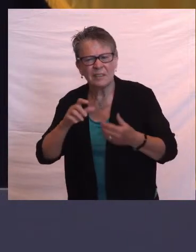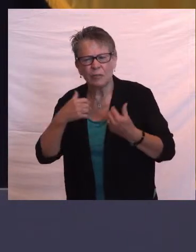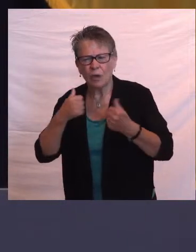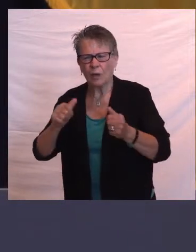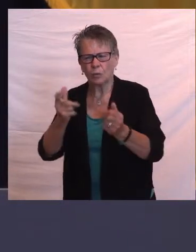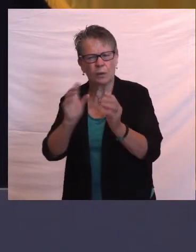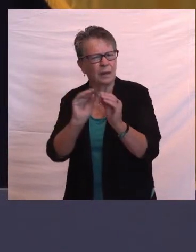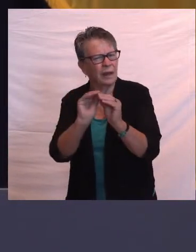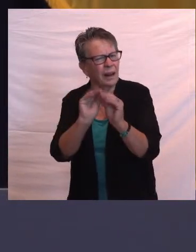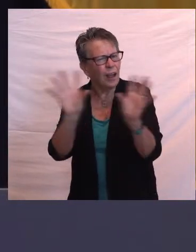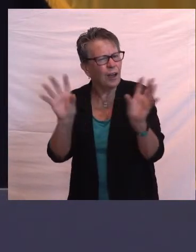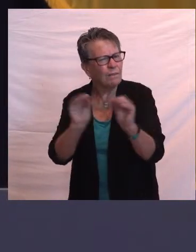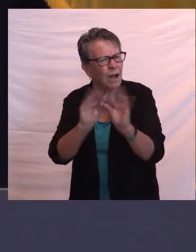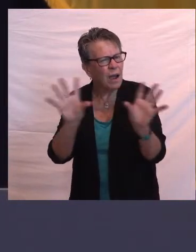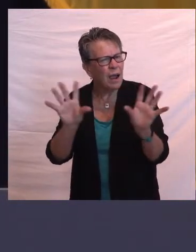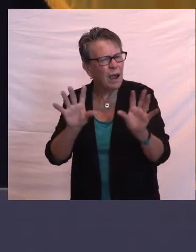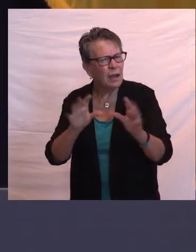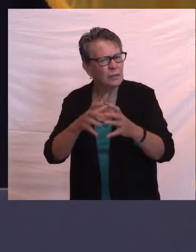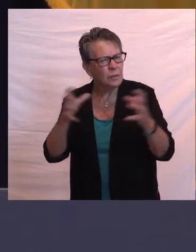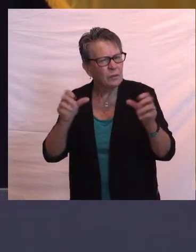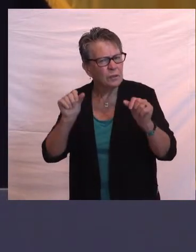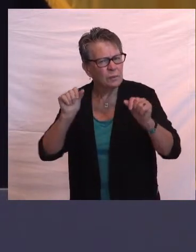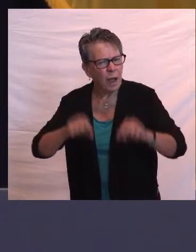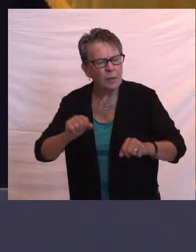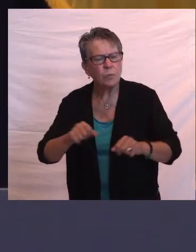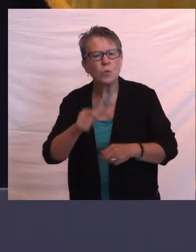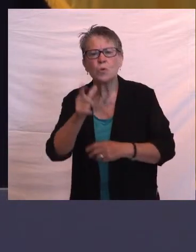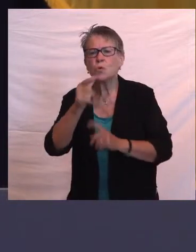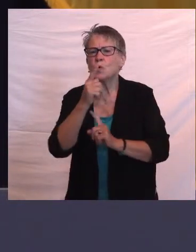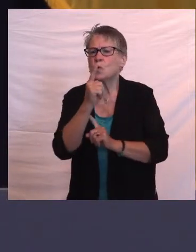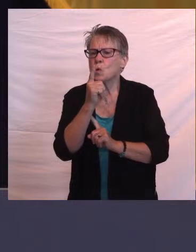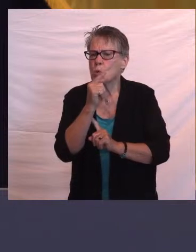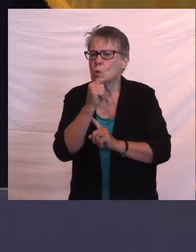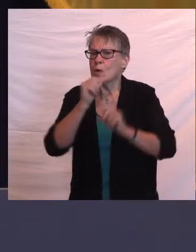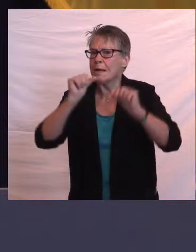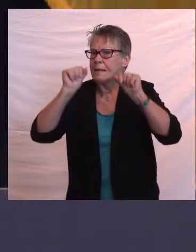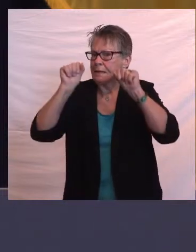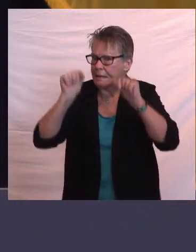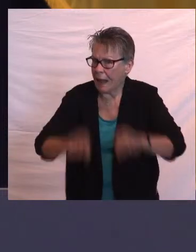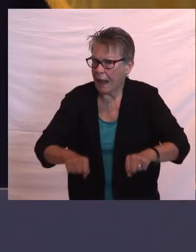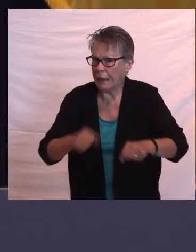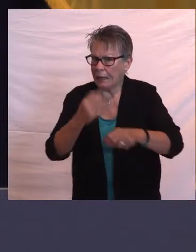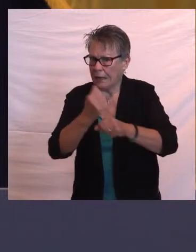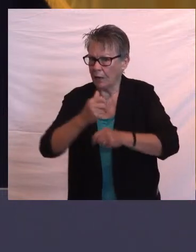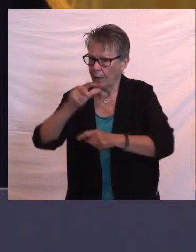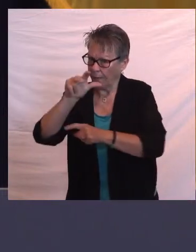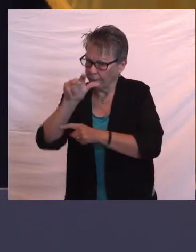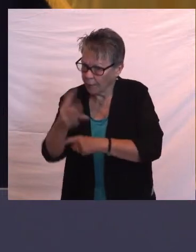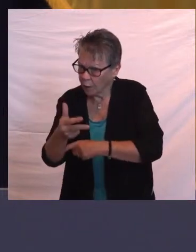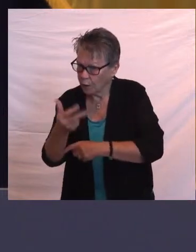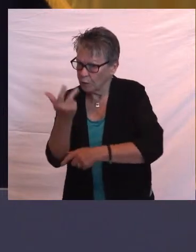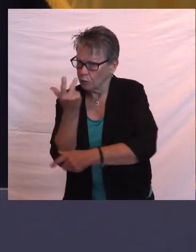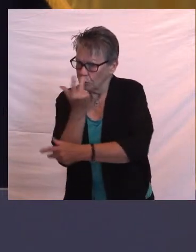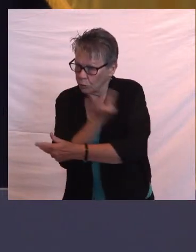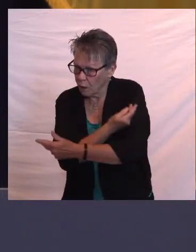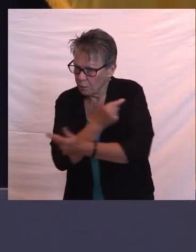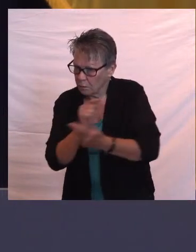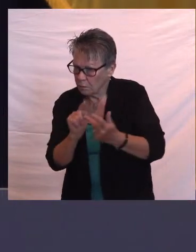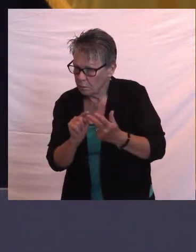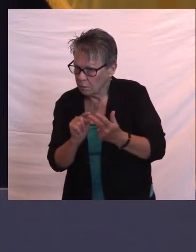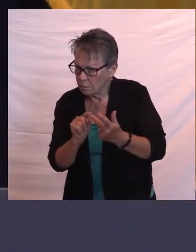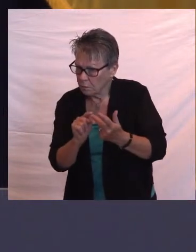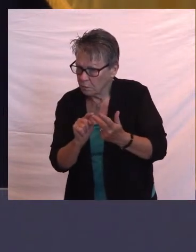are today, to dig out of that confusion and make it as crystal clear as possible in New Jersey. We also, from moment one, and I give